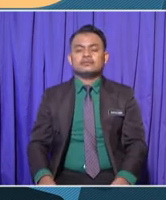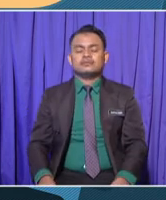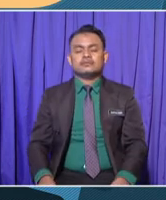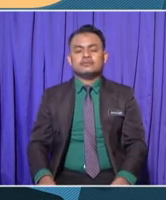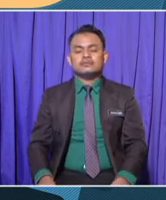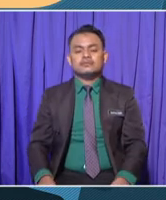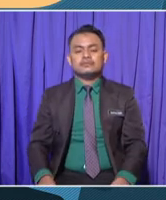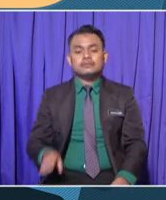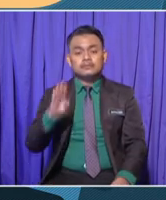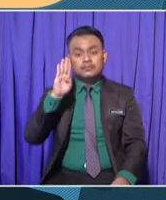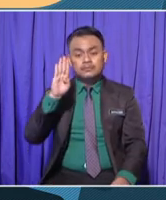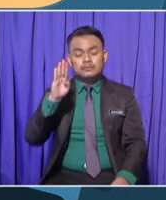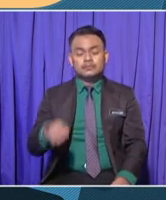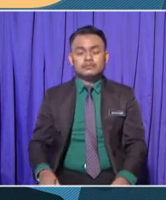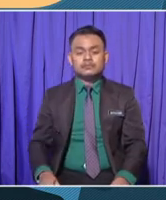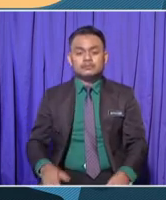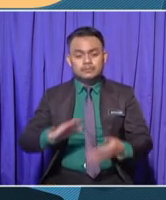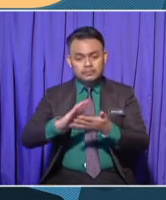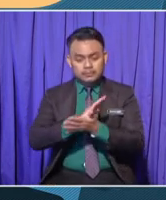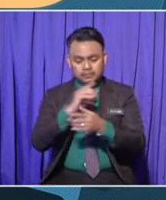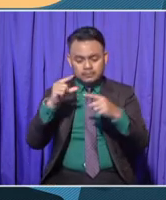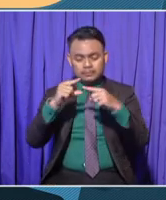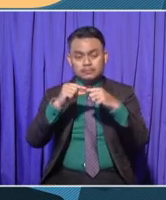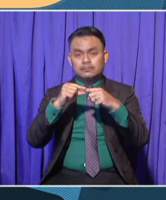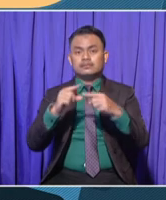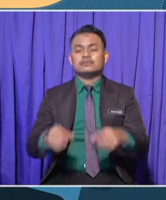or B. Paperclip.